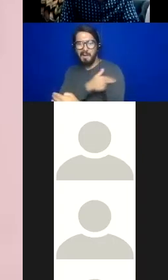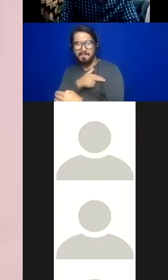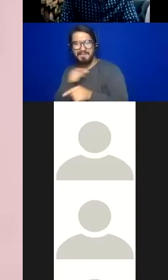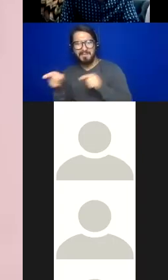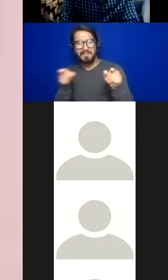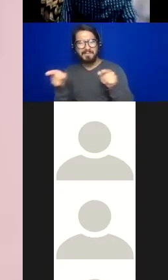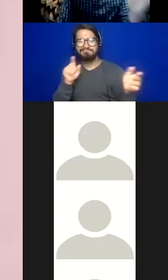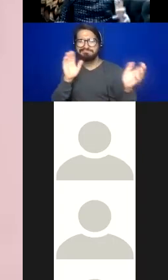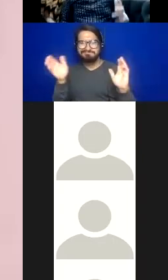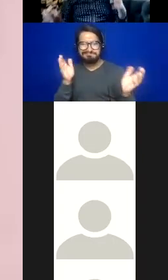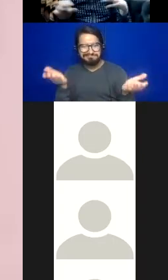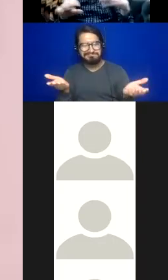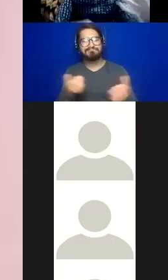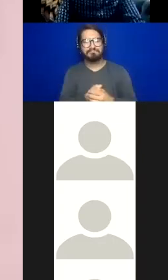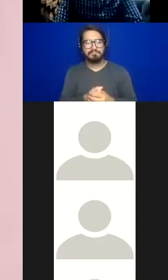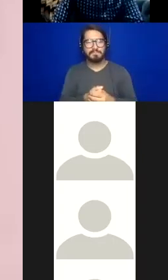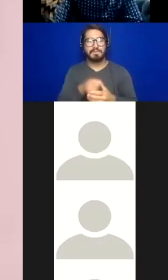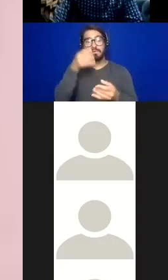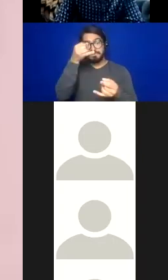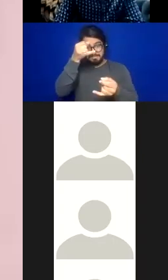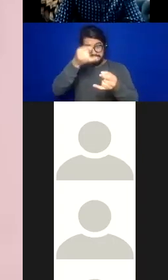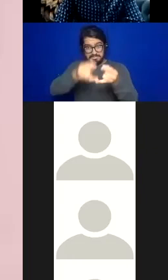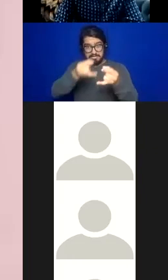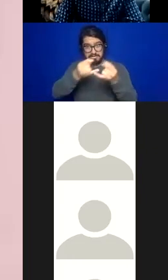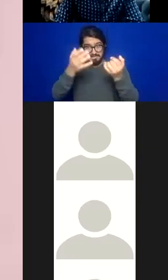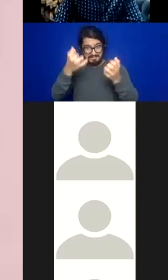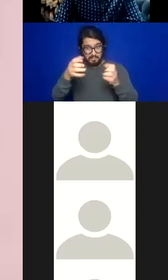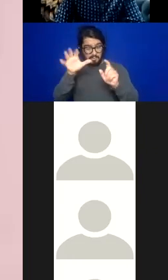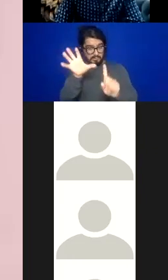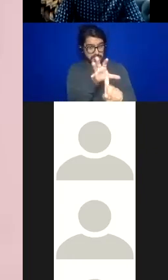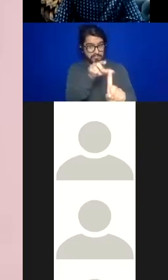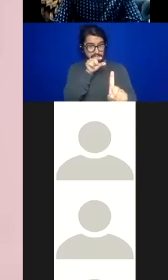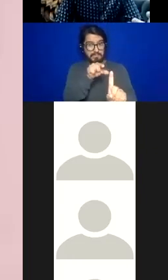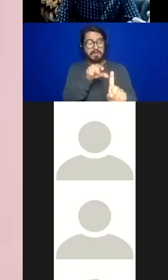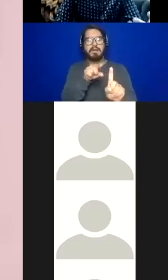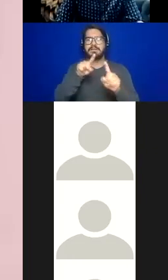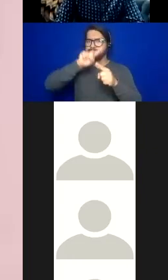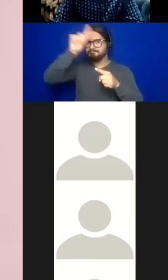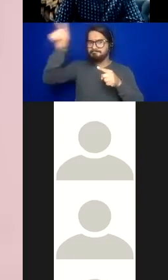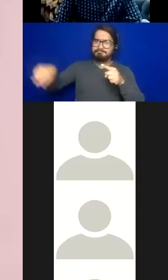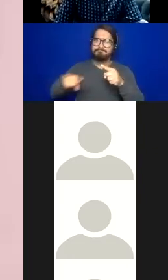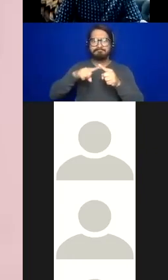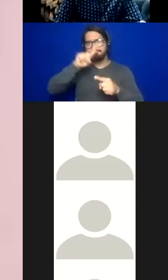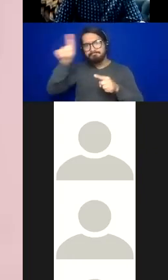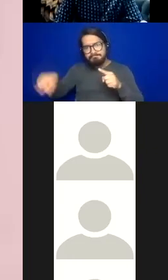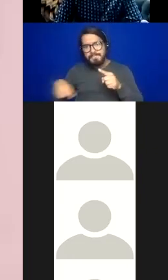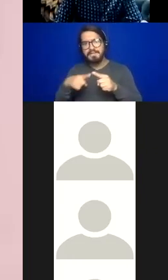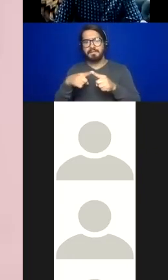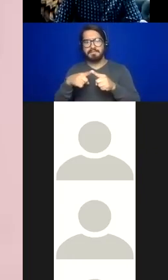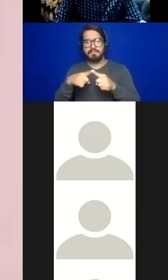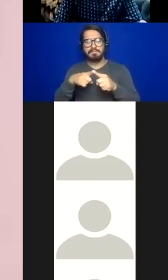And so finally, I want to kind of highlight for this section, this vicious cycle where discrimination, trauma,